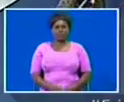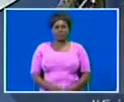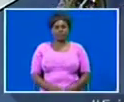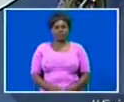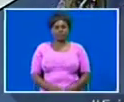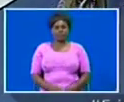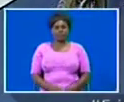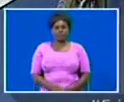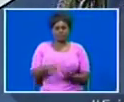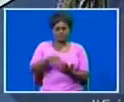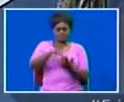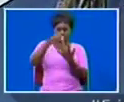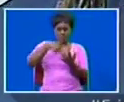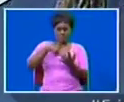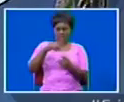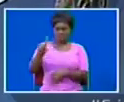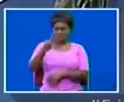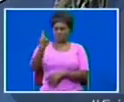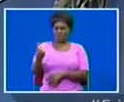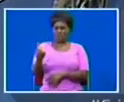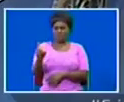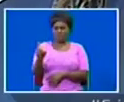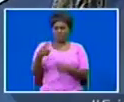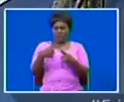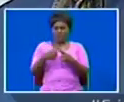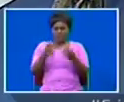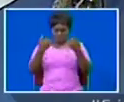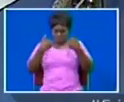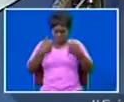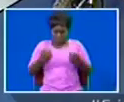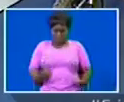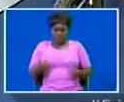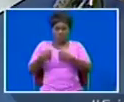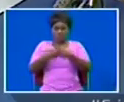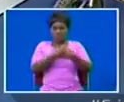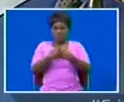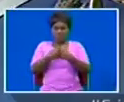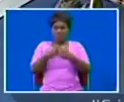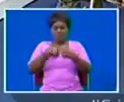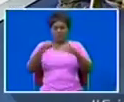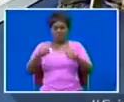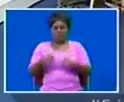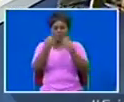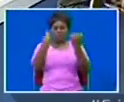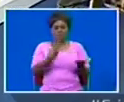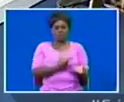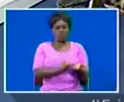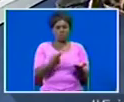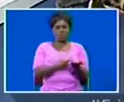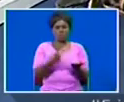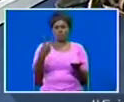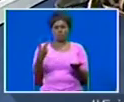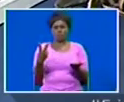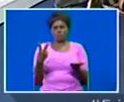Yeah. It chose me for that question. But a personal challenge, I actually had an accident 2 weeks ago. Oh, I fractured my